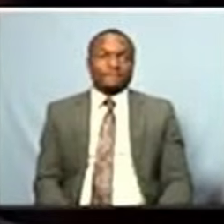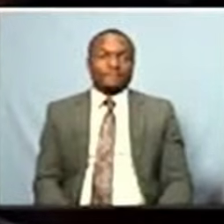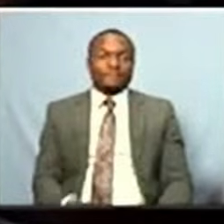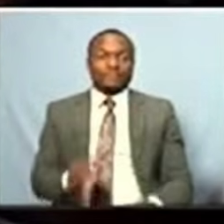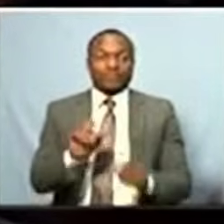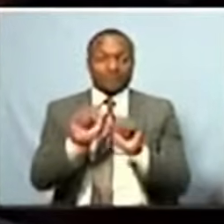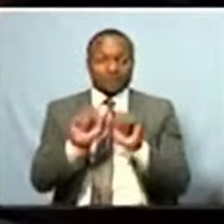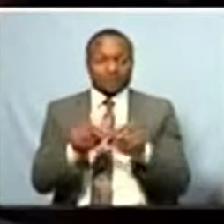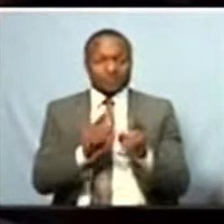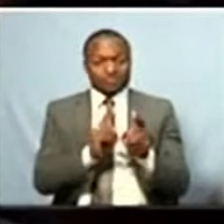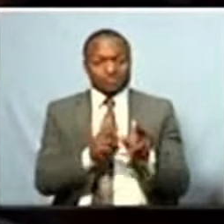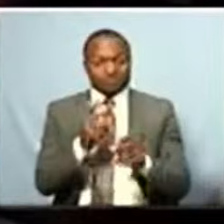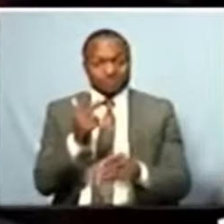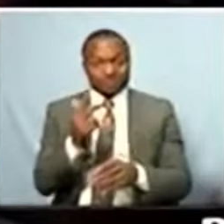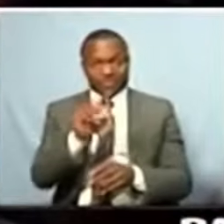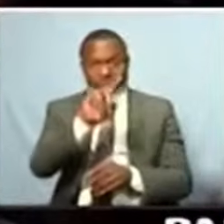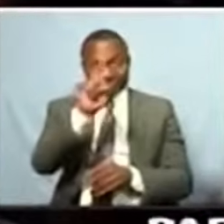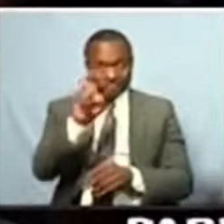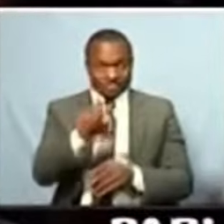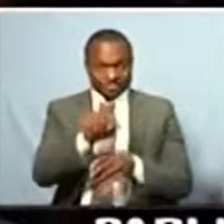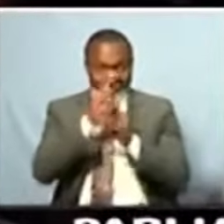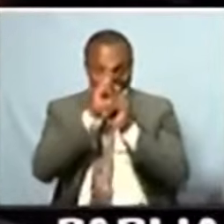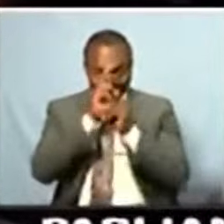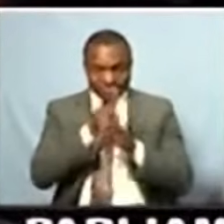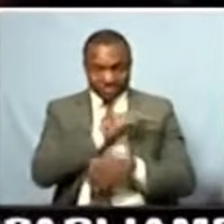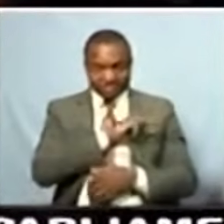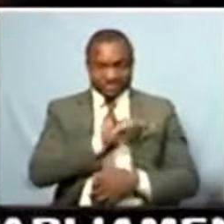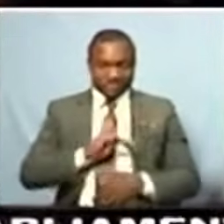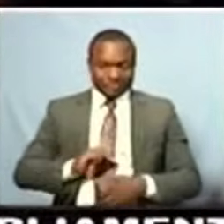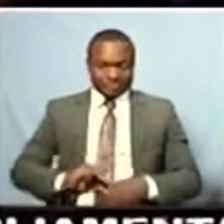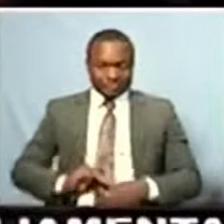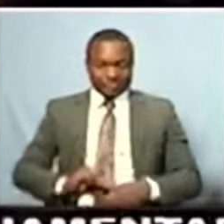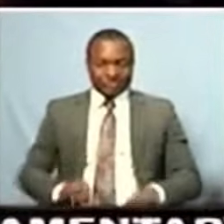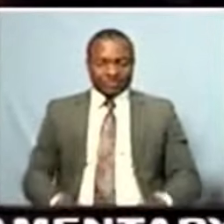Witness, you can respond to the 3 questions from the honorable members.